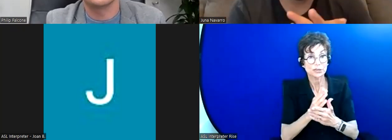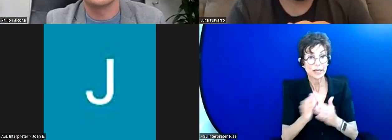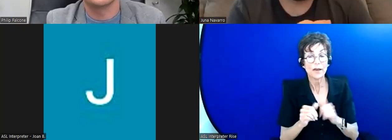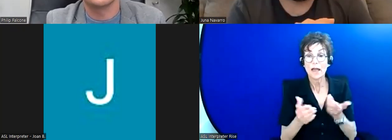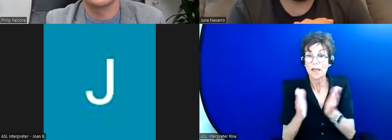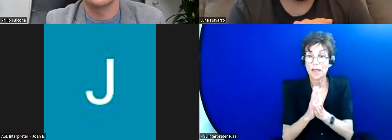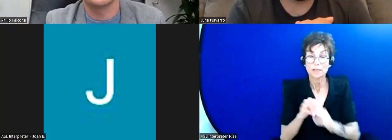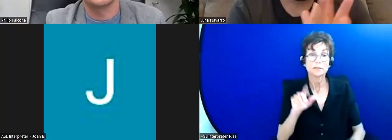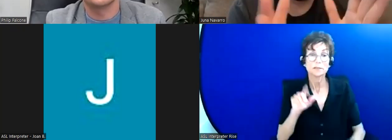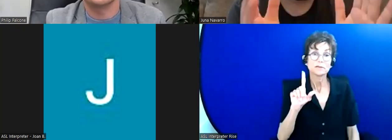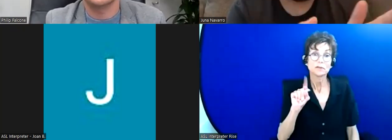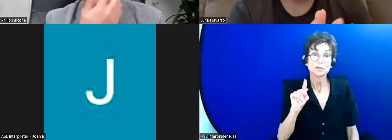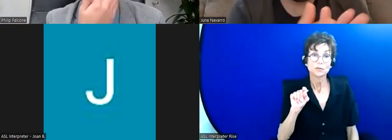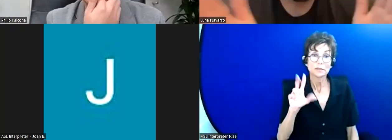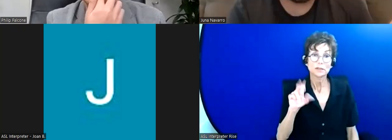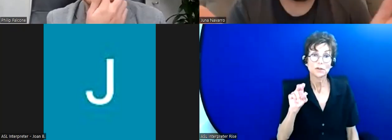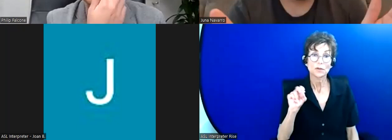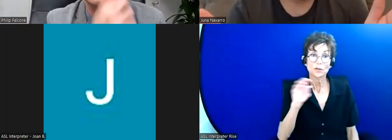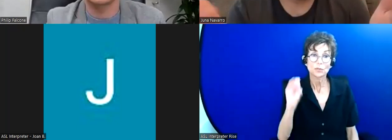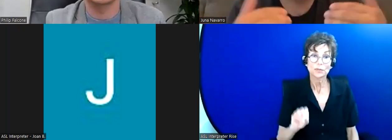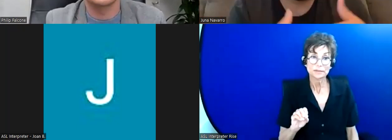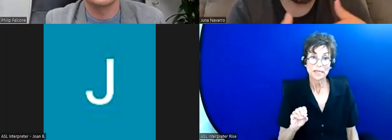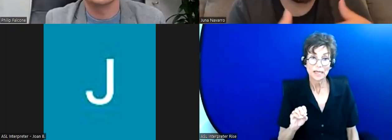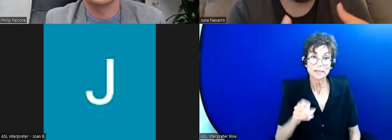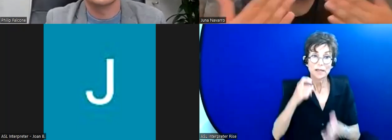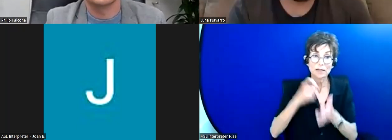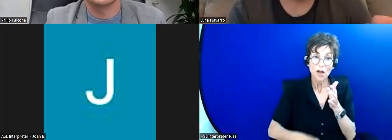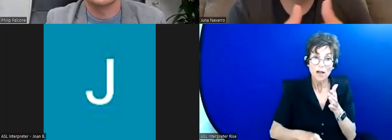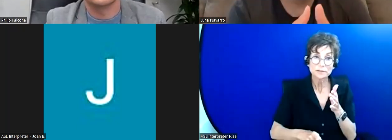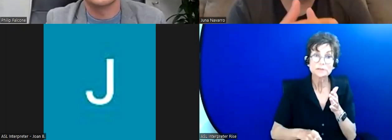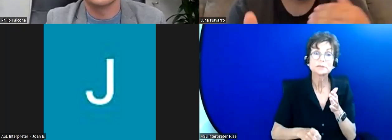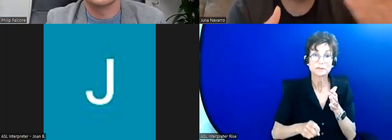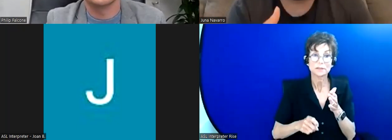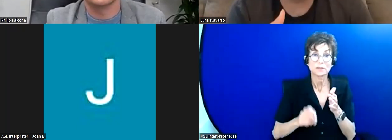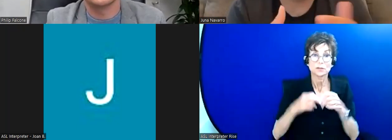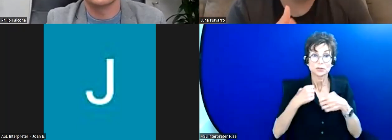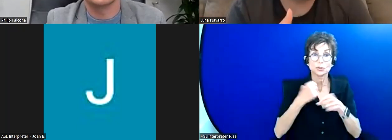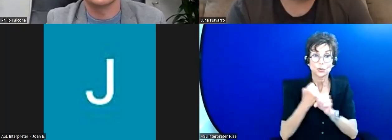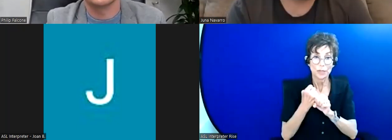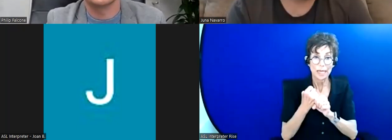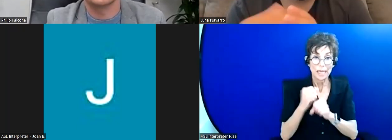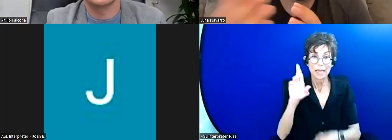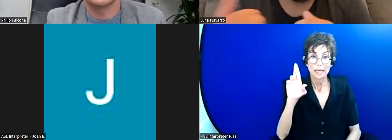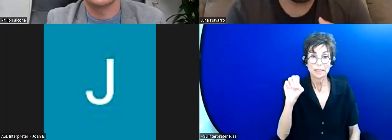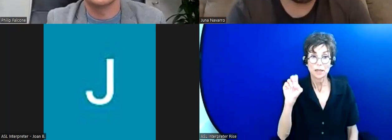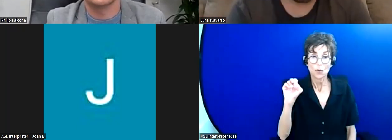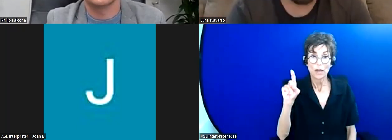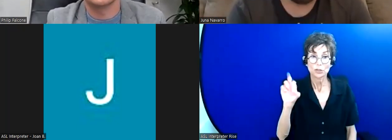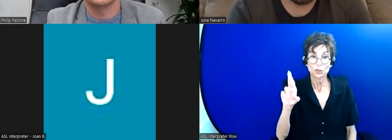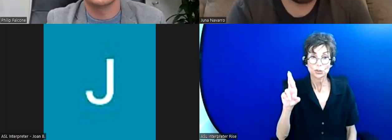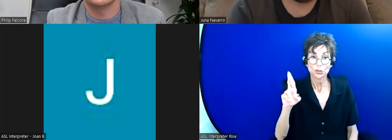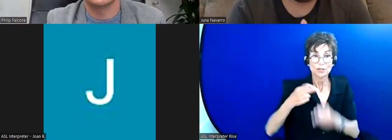30% cost of the entire project to create a render. What this does, it instead of the